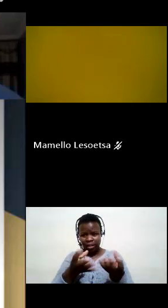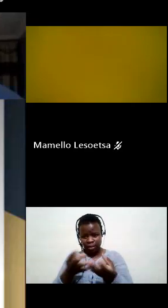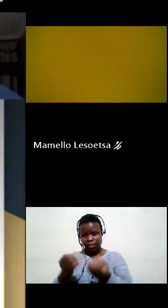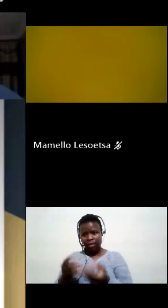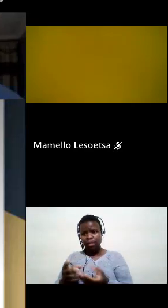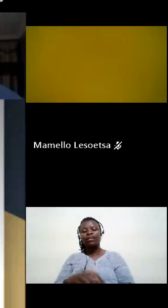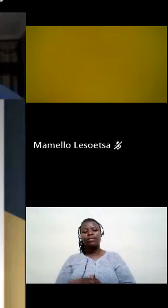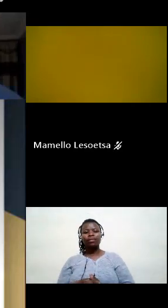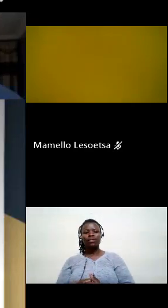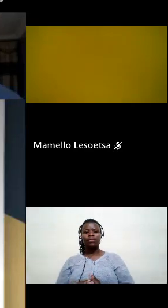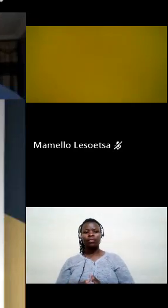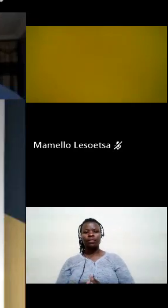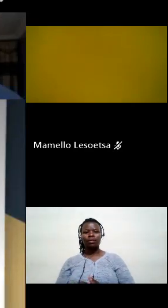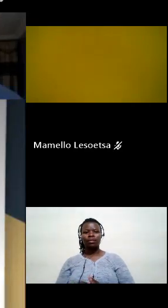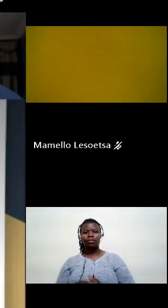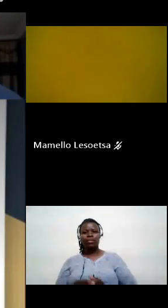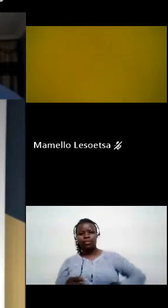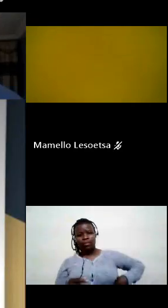It's very,